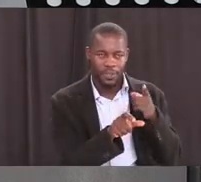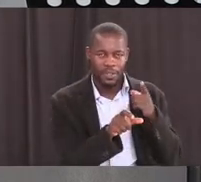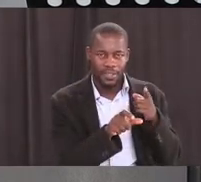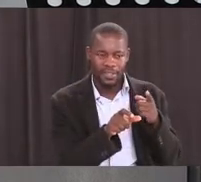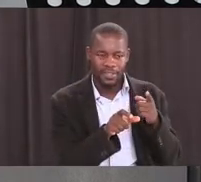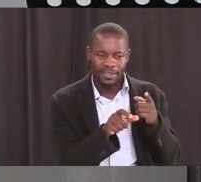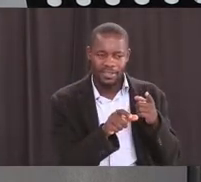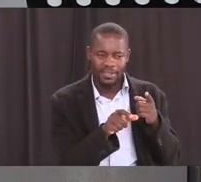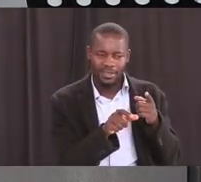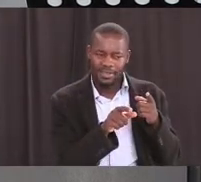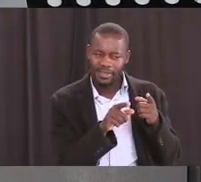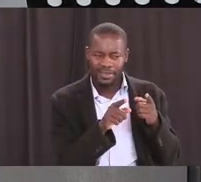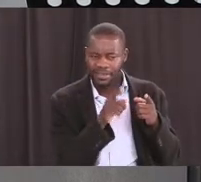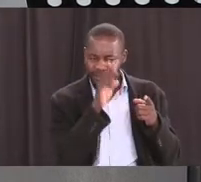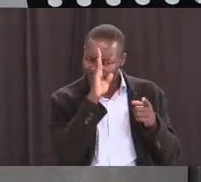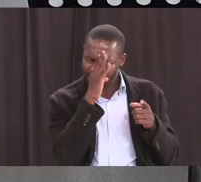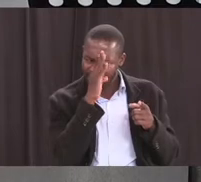procedure.